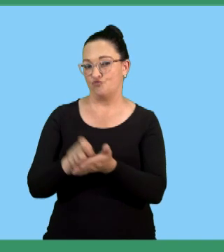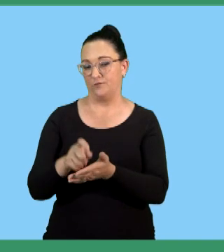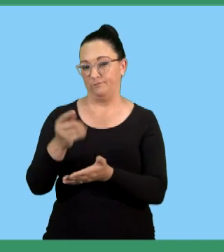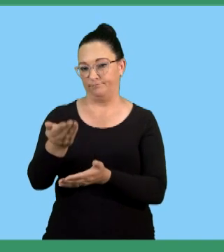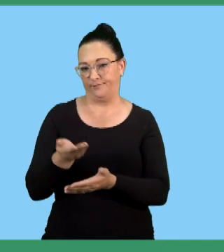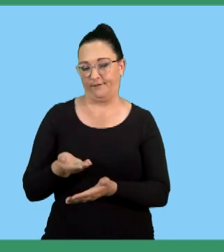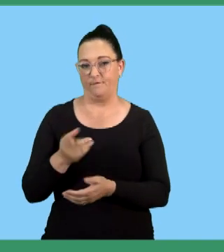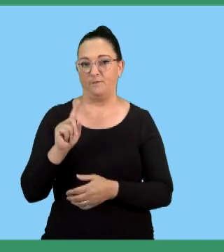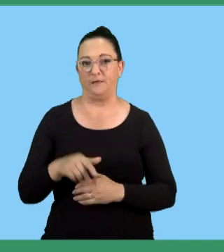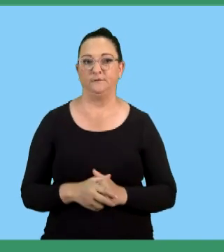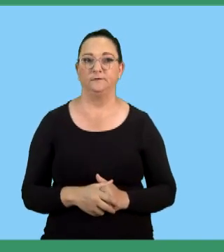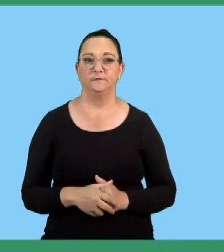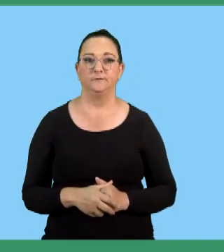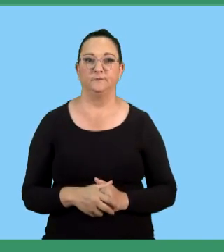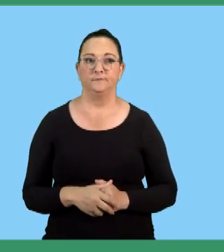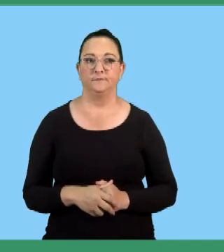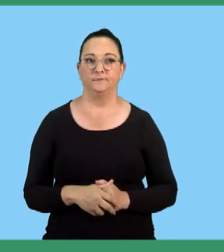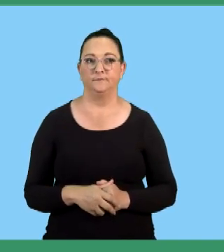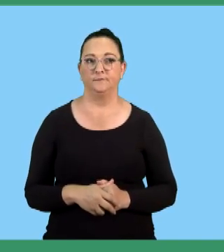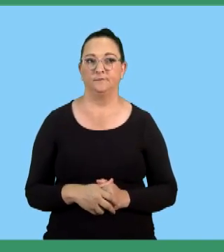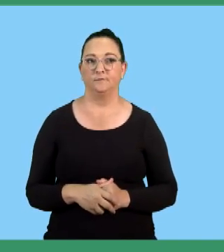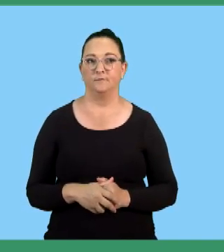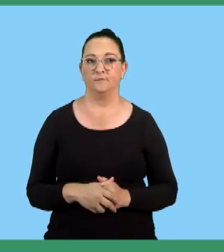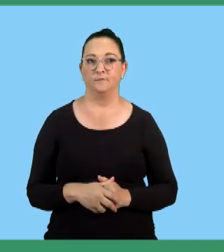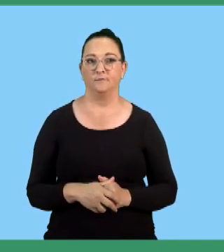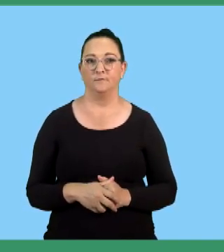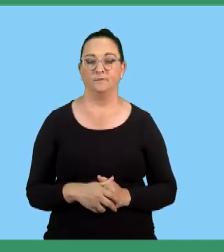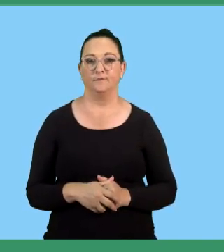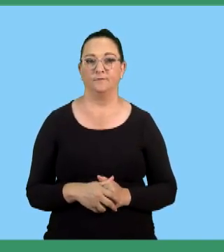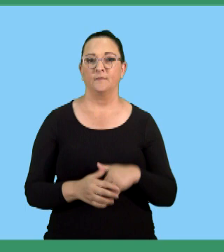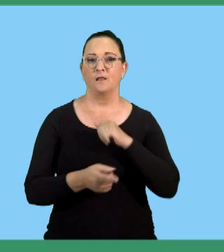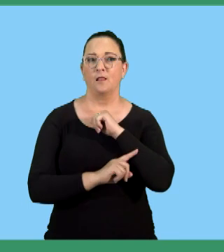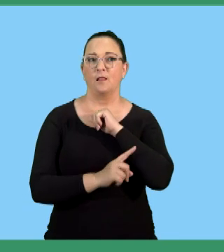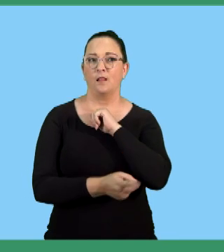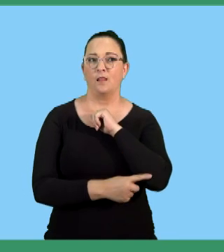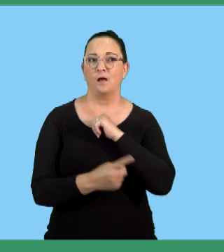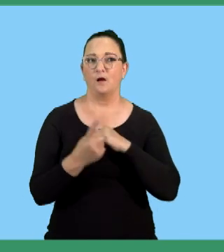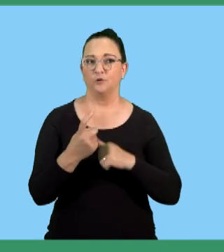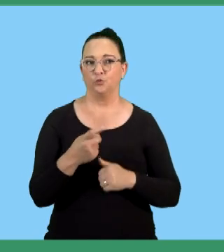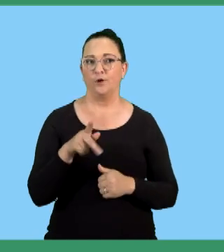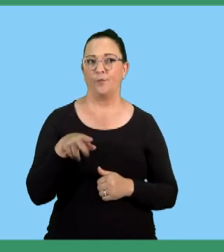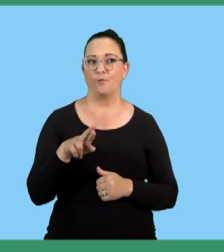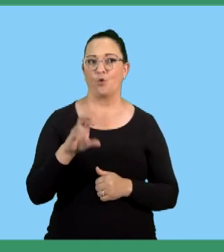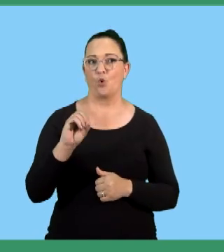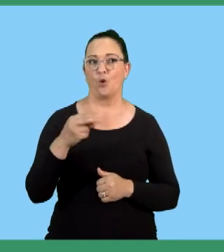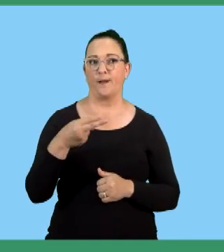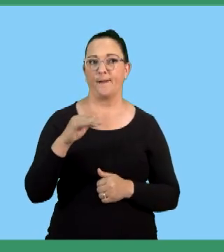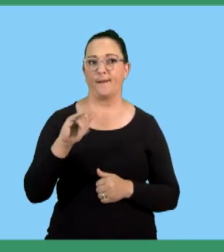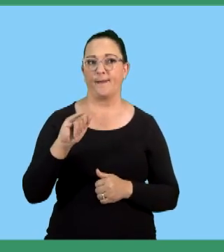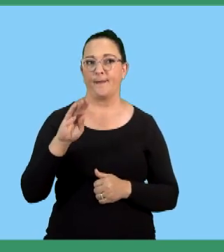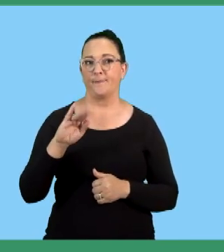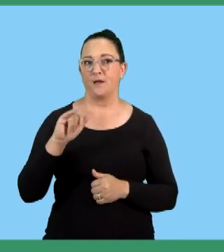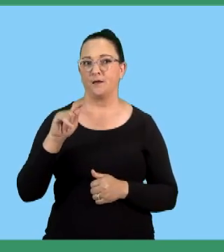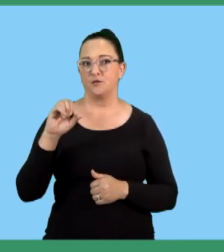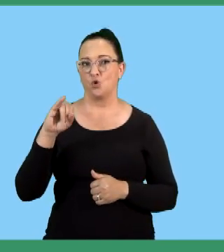of employment resignation letter. Right, and then we've got the last provision, which is child labor,